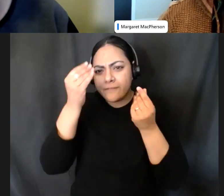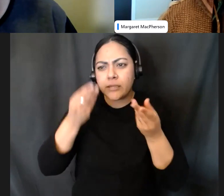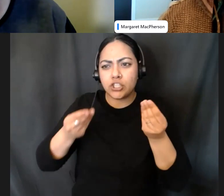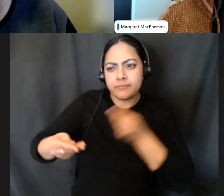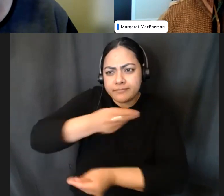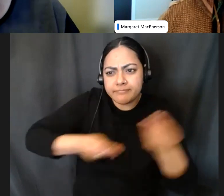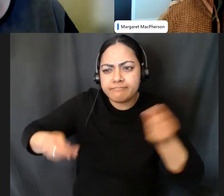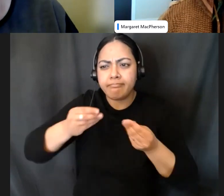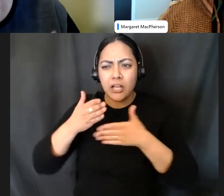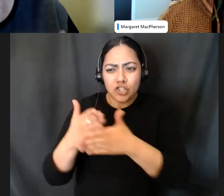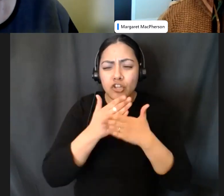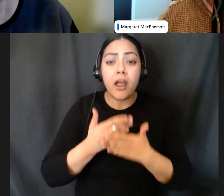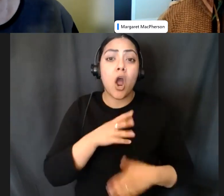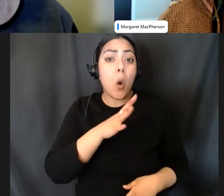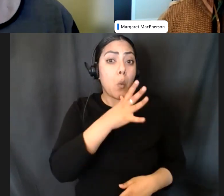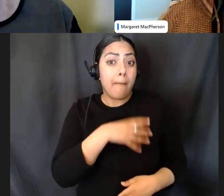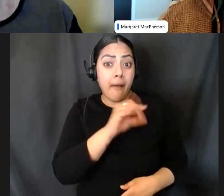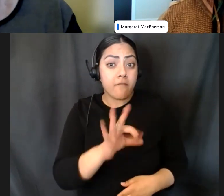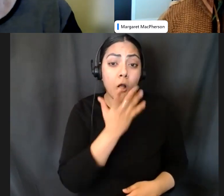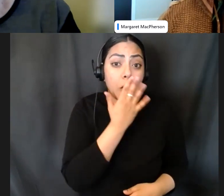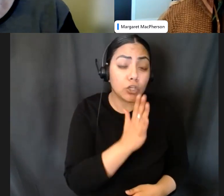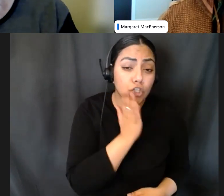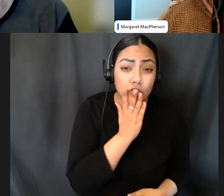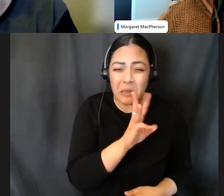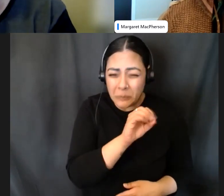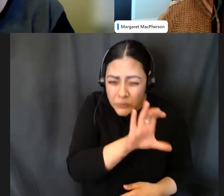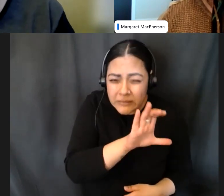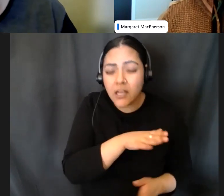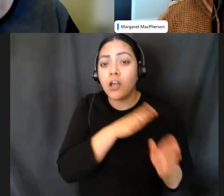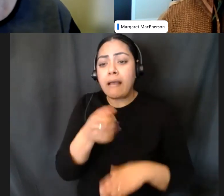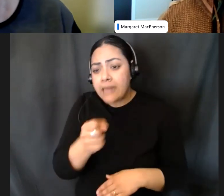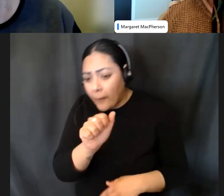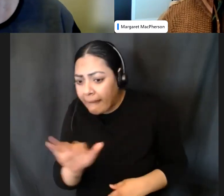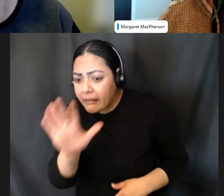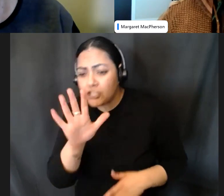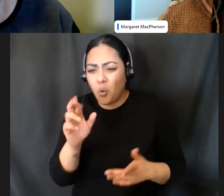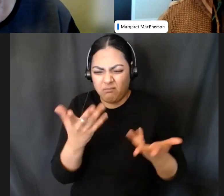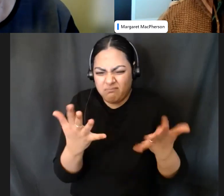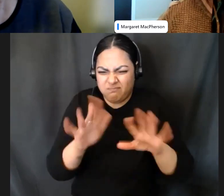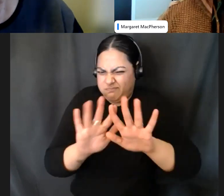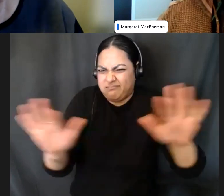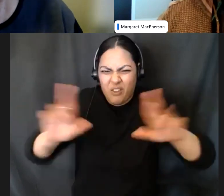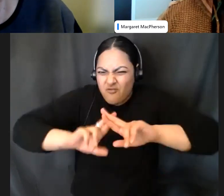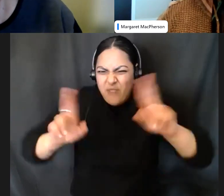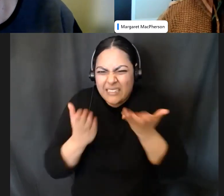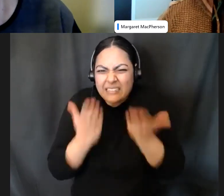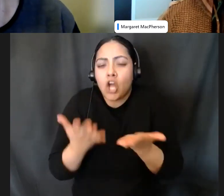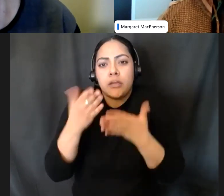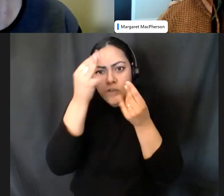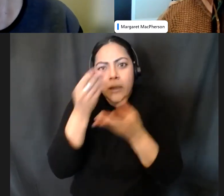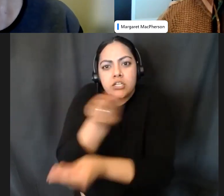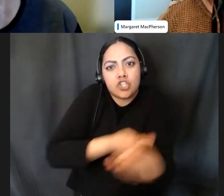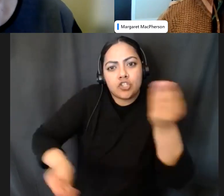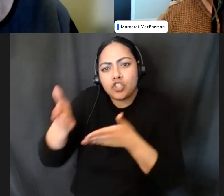like to be a woman of color or South Asian or whatever it might be, and they share with one another what that